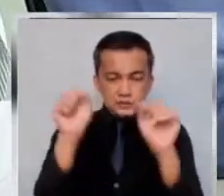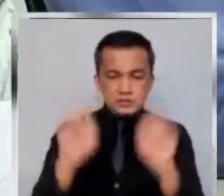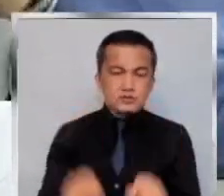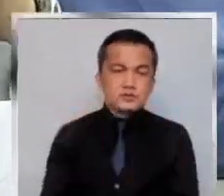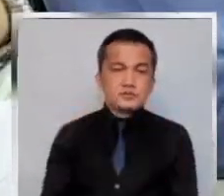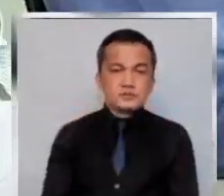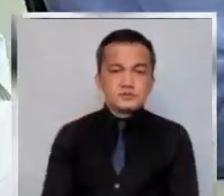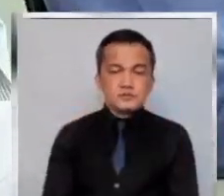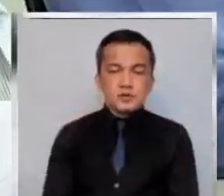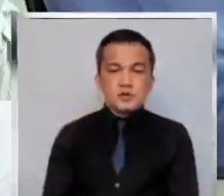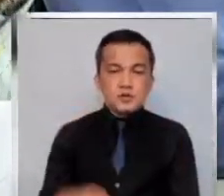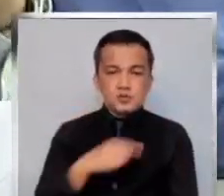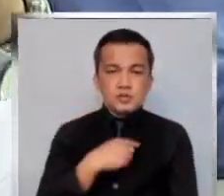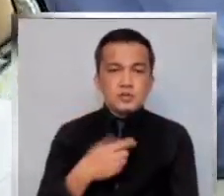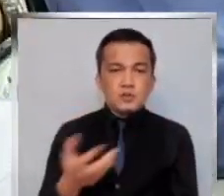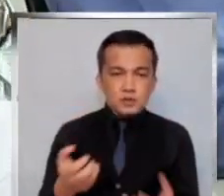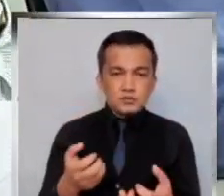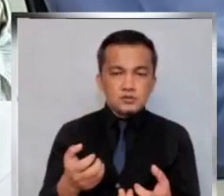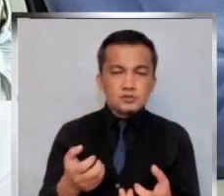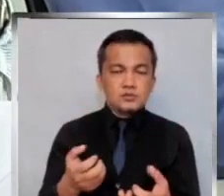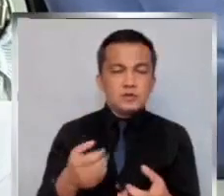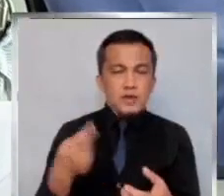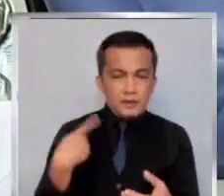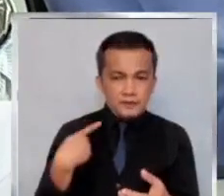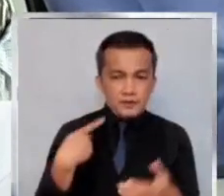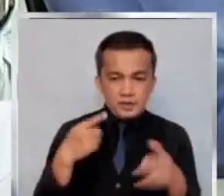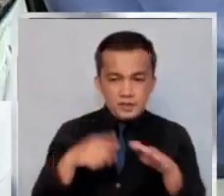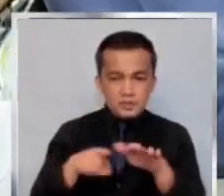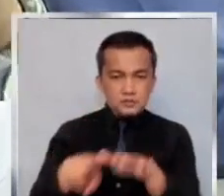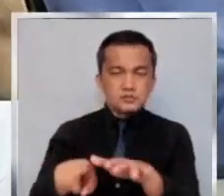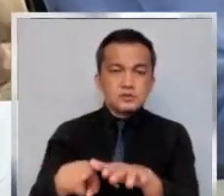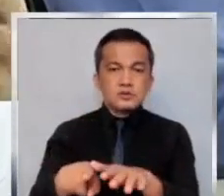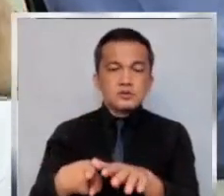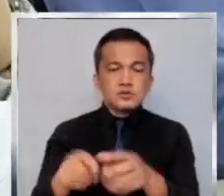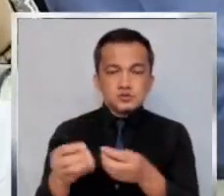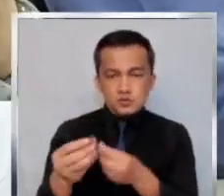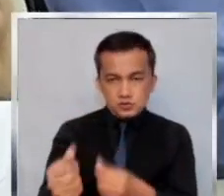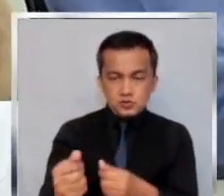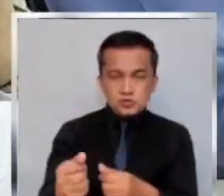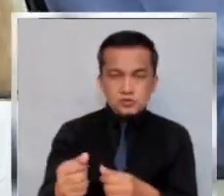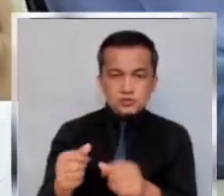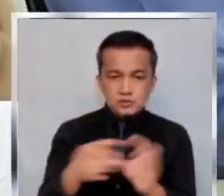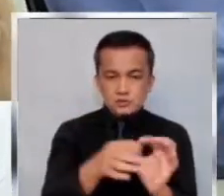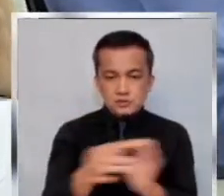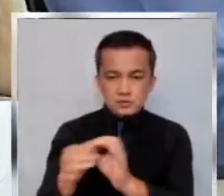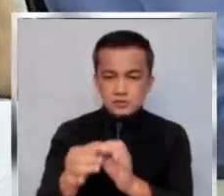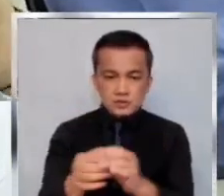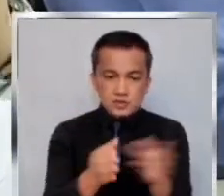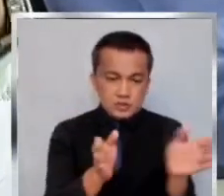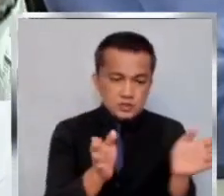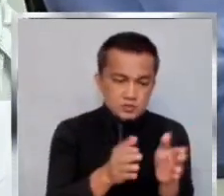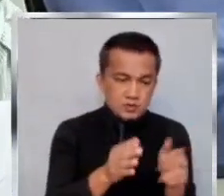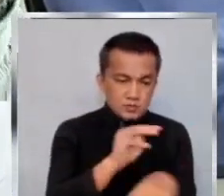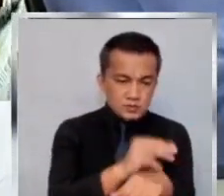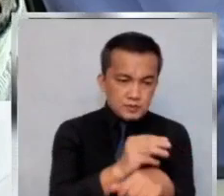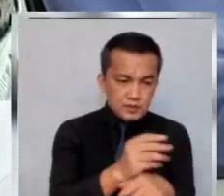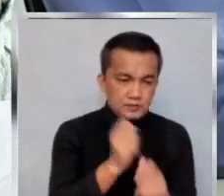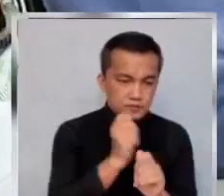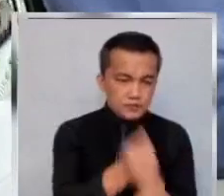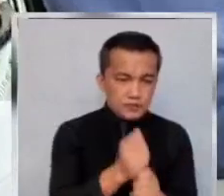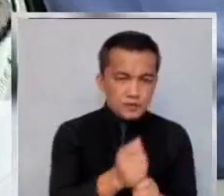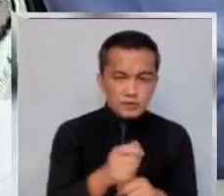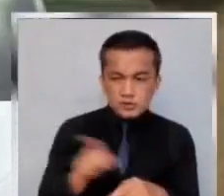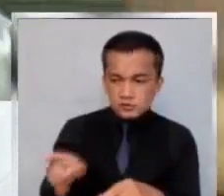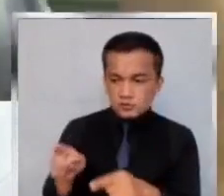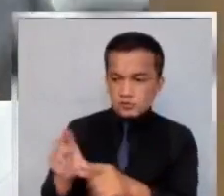an inclusive solution on this particular issue by linking the small municipal fisher folk to the entire value chain of the